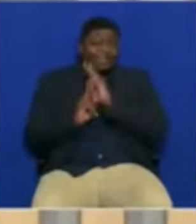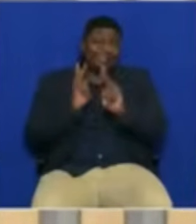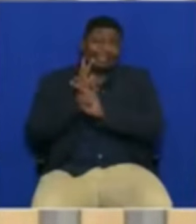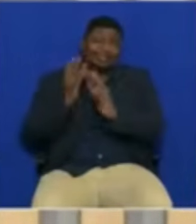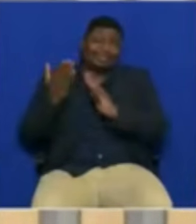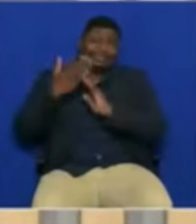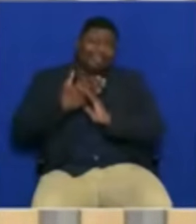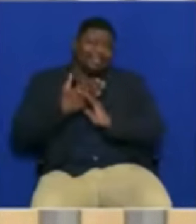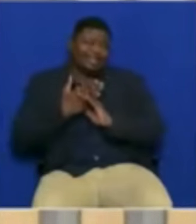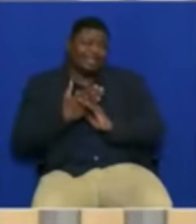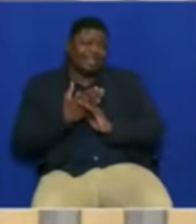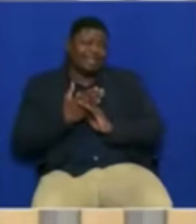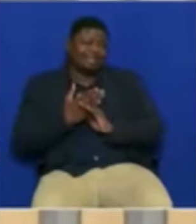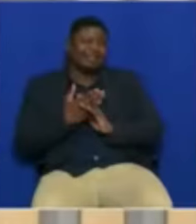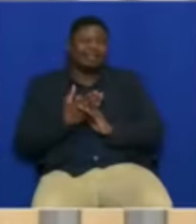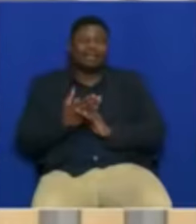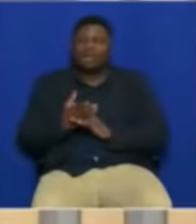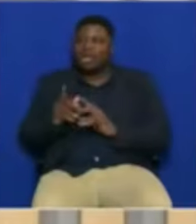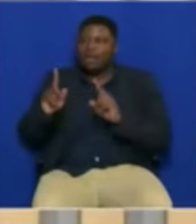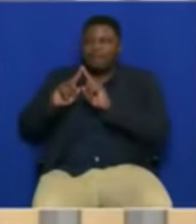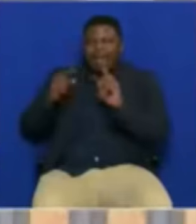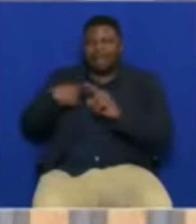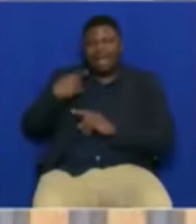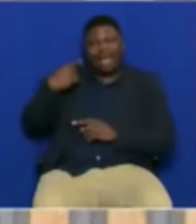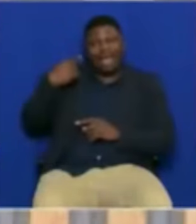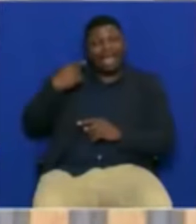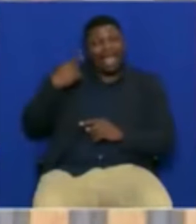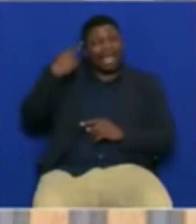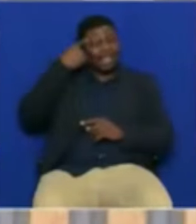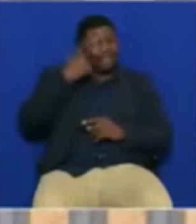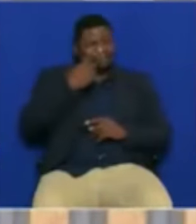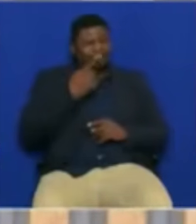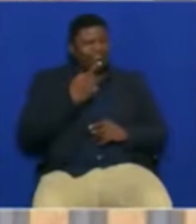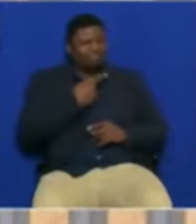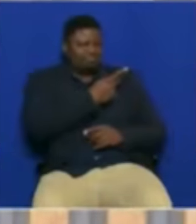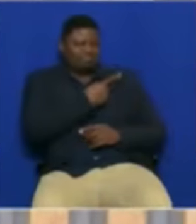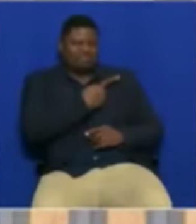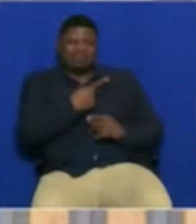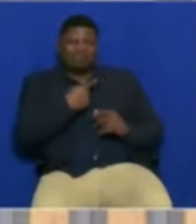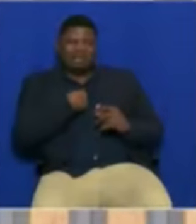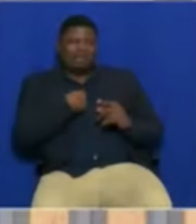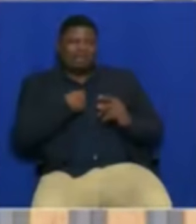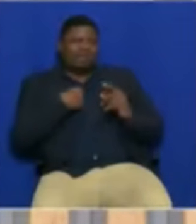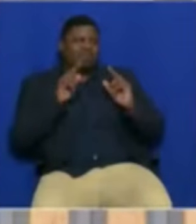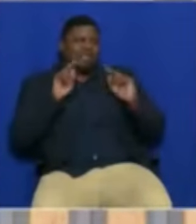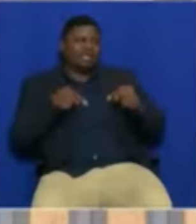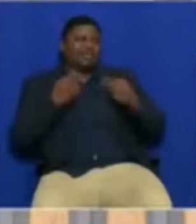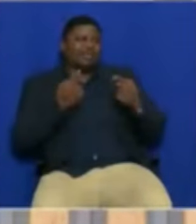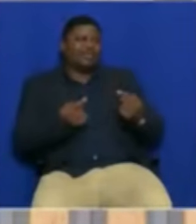anywhere, because what you seem to be doing is you are adding a new complaint to